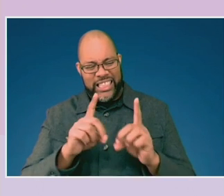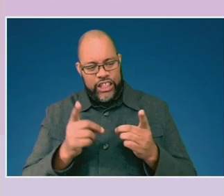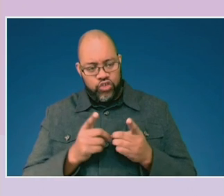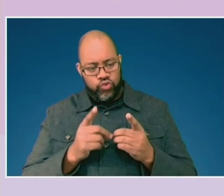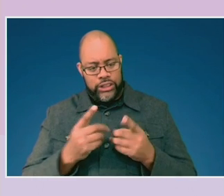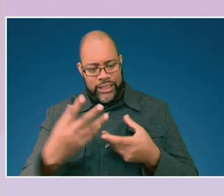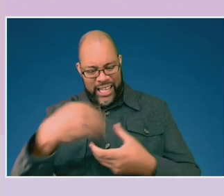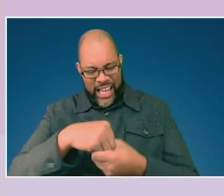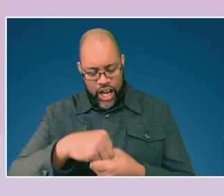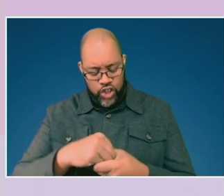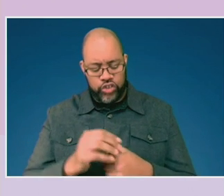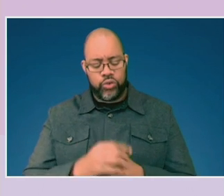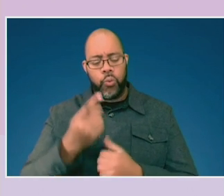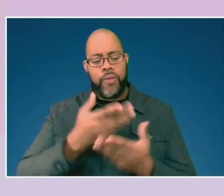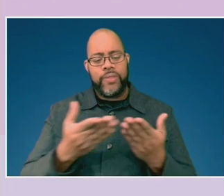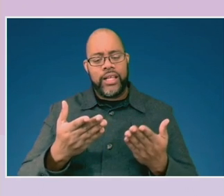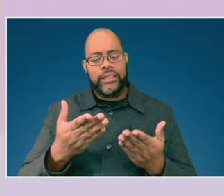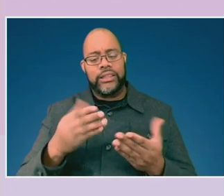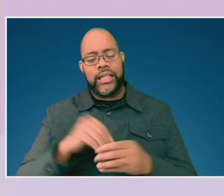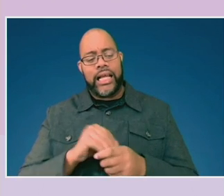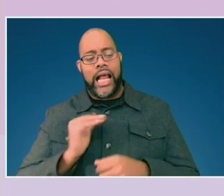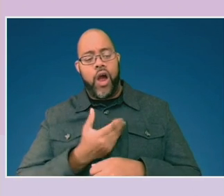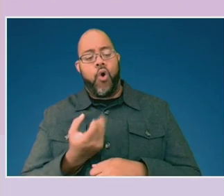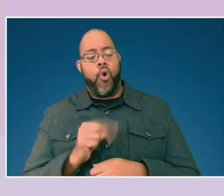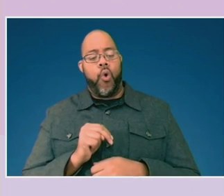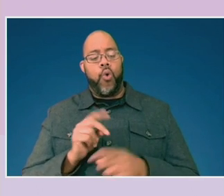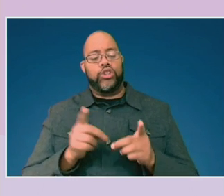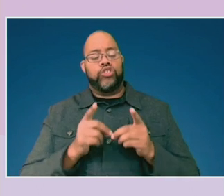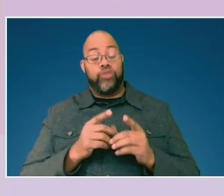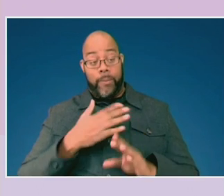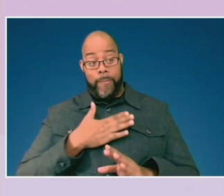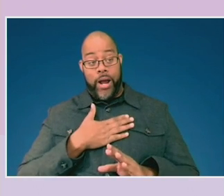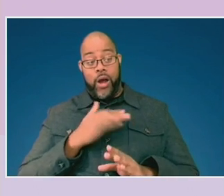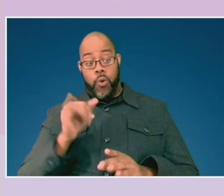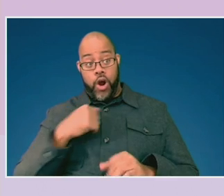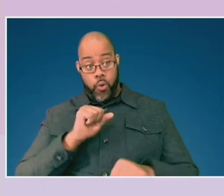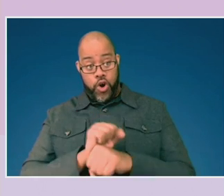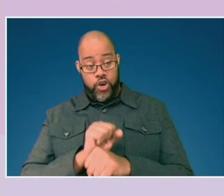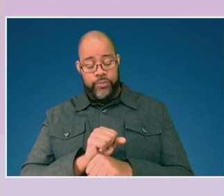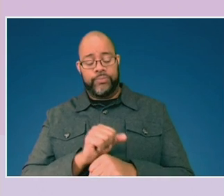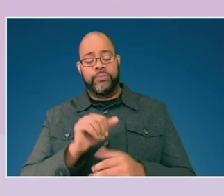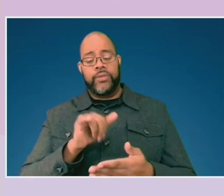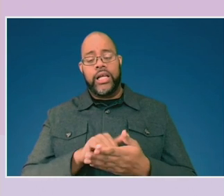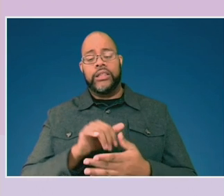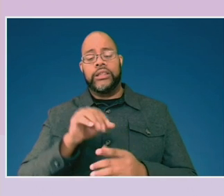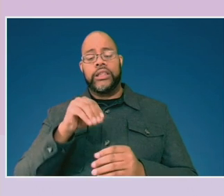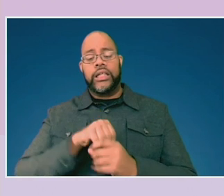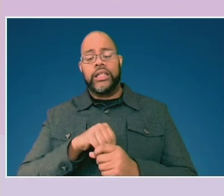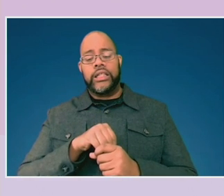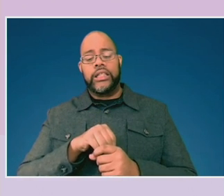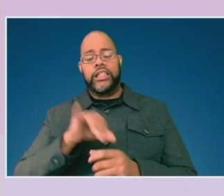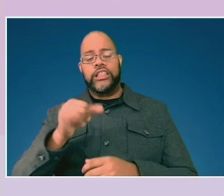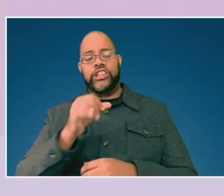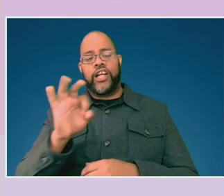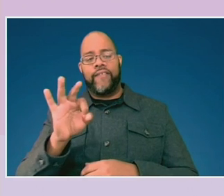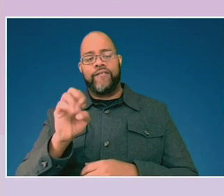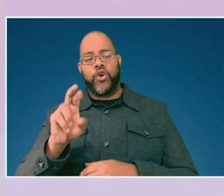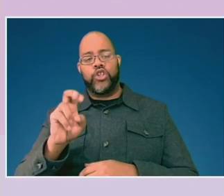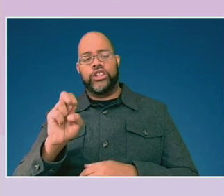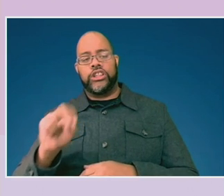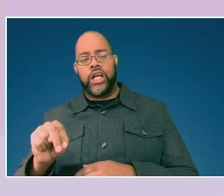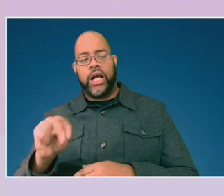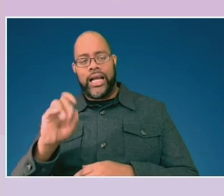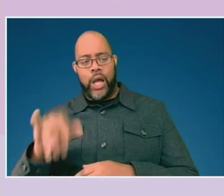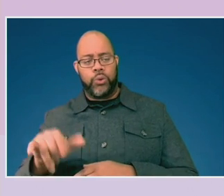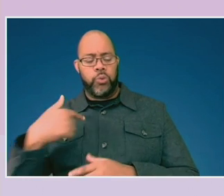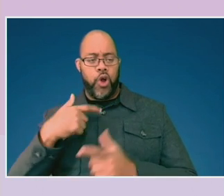the things in our own district, my district where I work, which is in Jefferson County, and we're a large